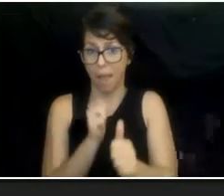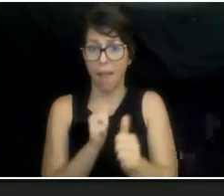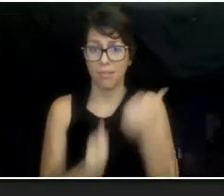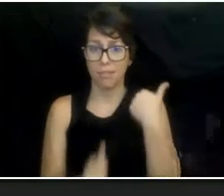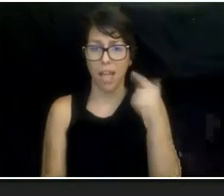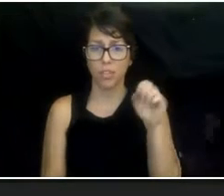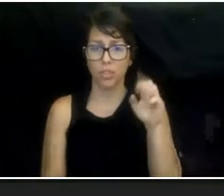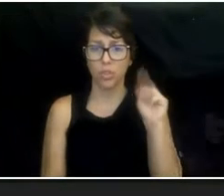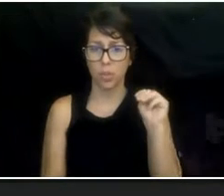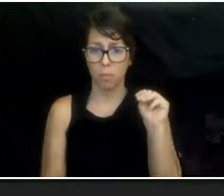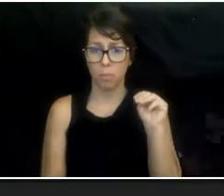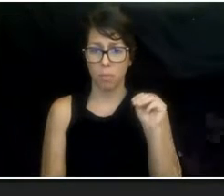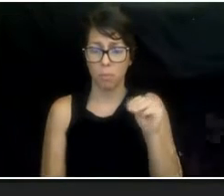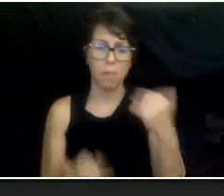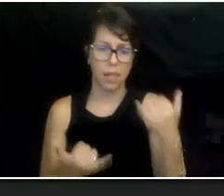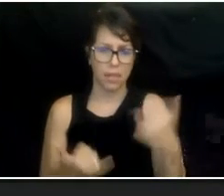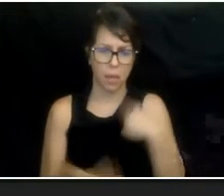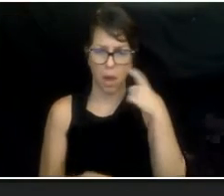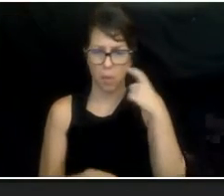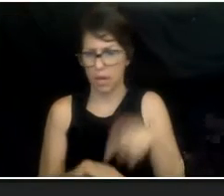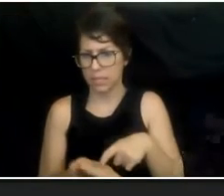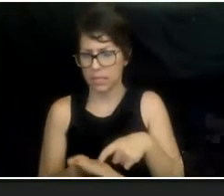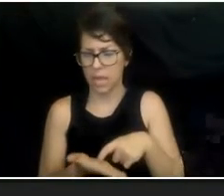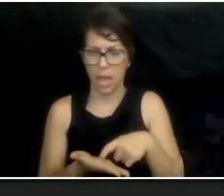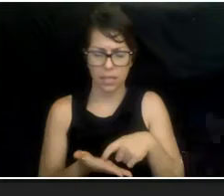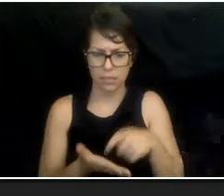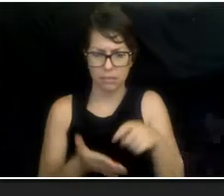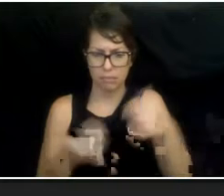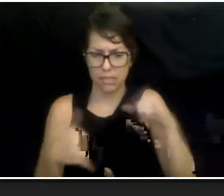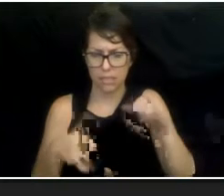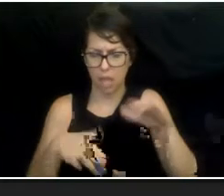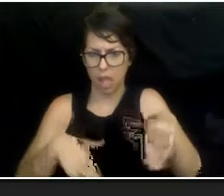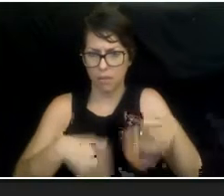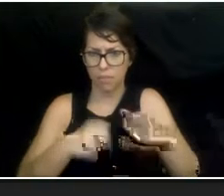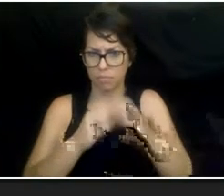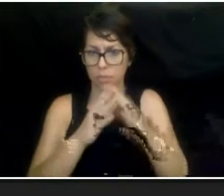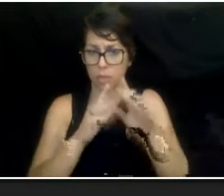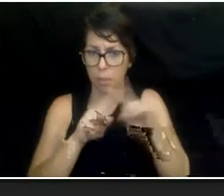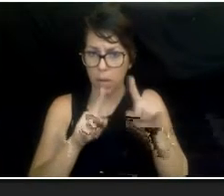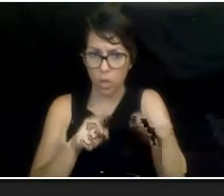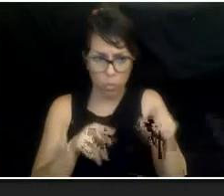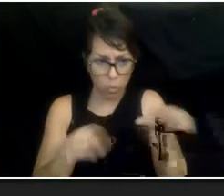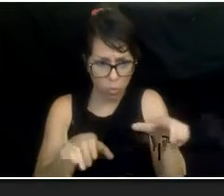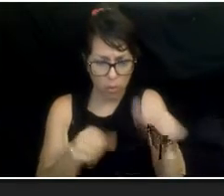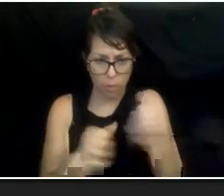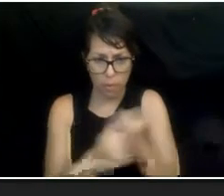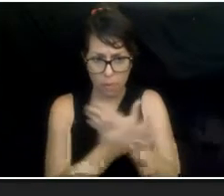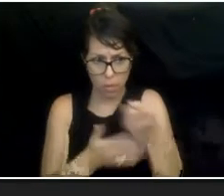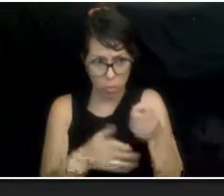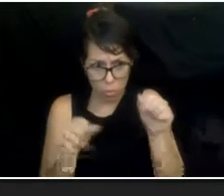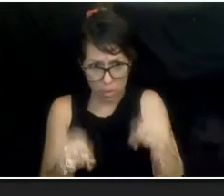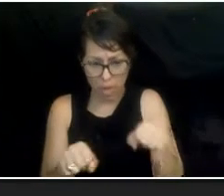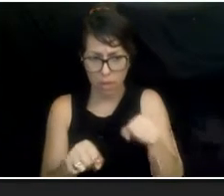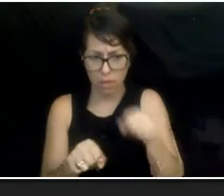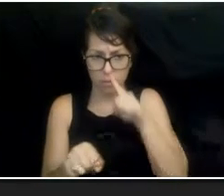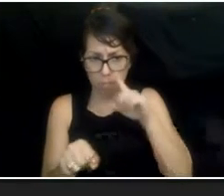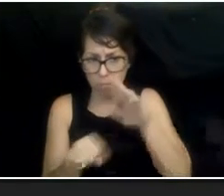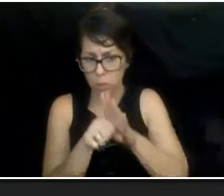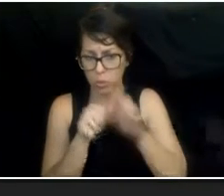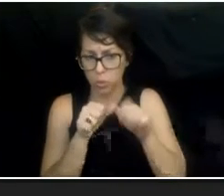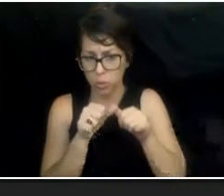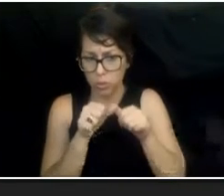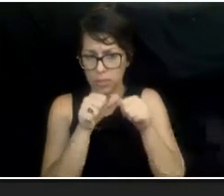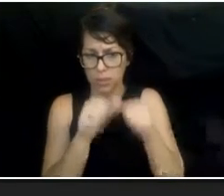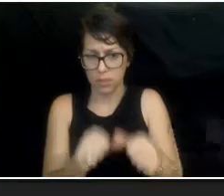apologize I'm here with my son and so I've been a bit in andout in terms of a lot of the questions that are being